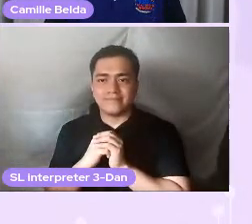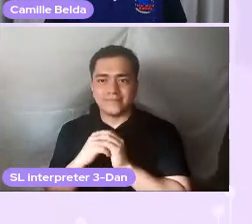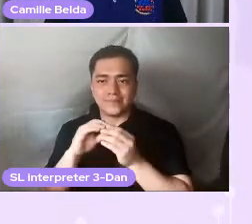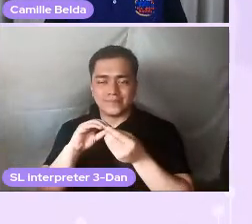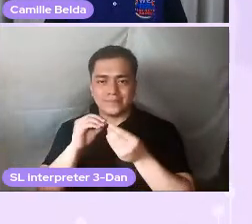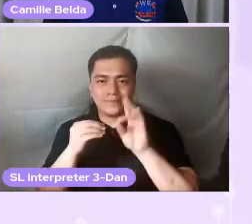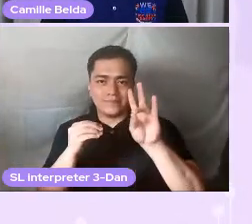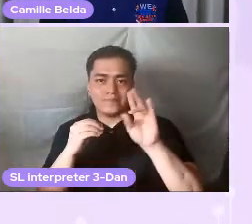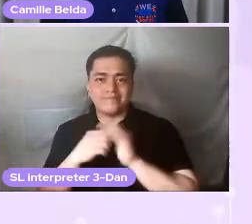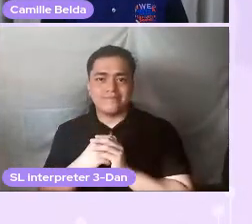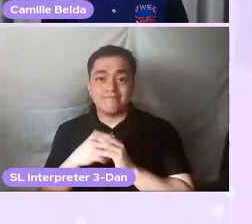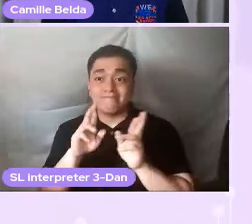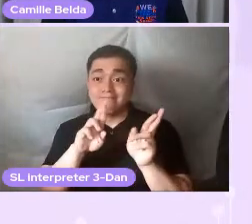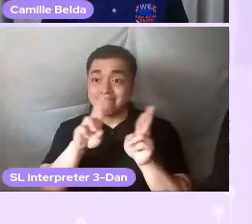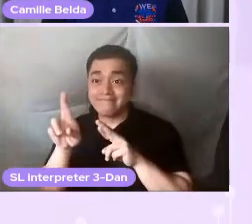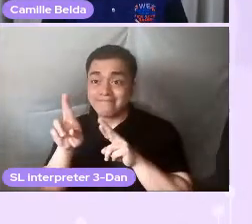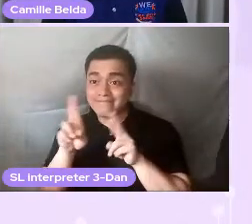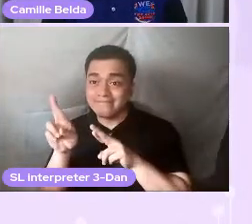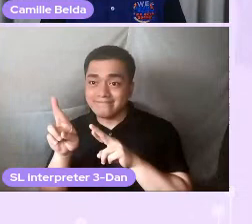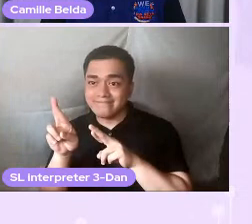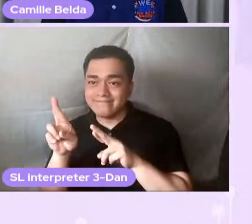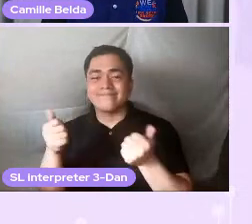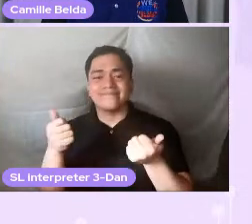Marker ready and go!